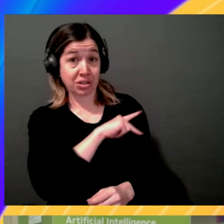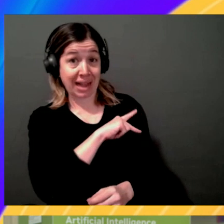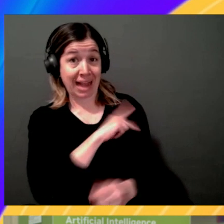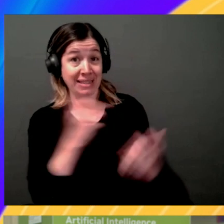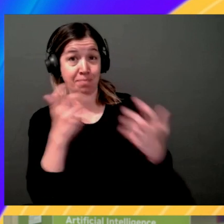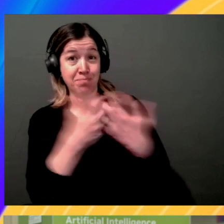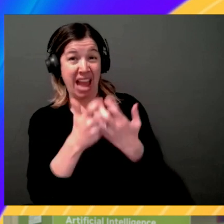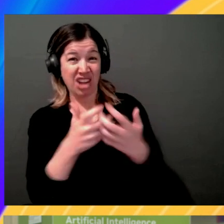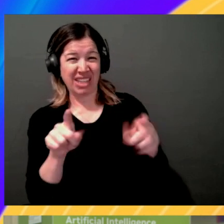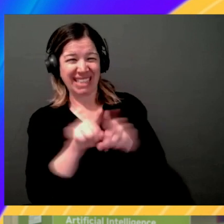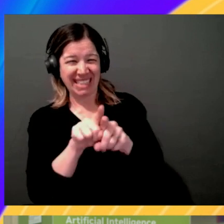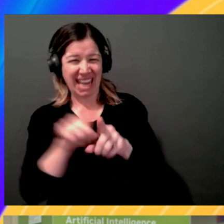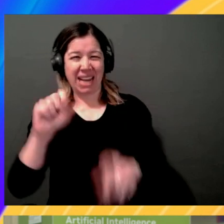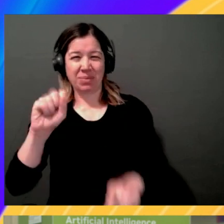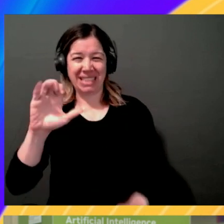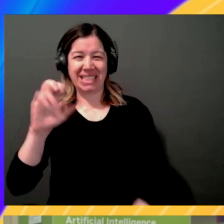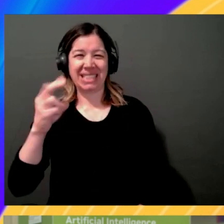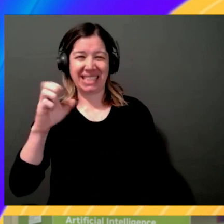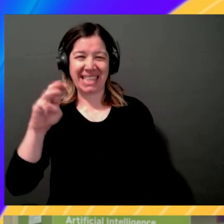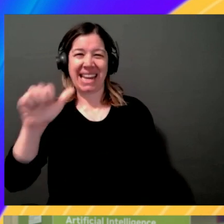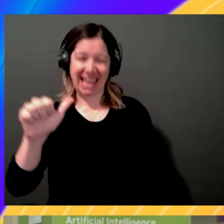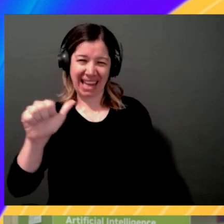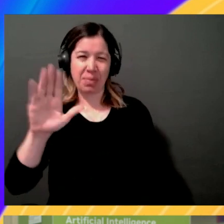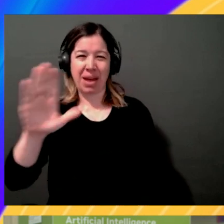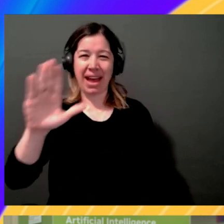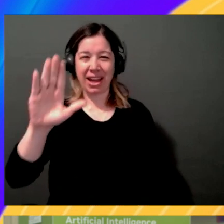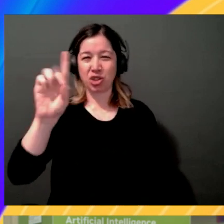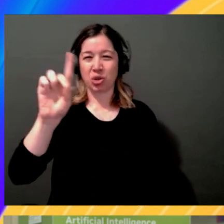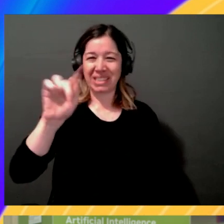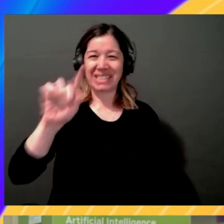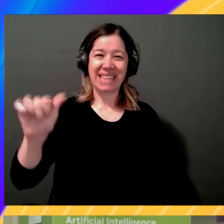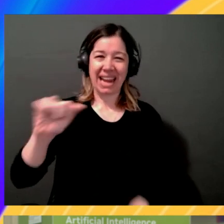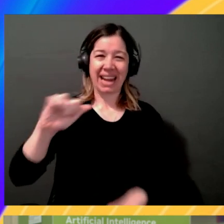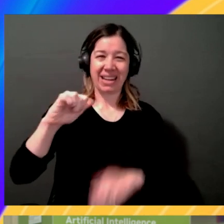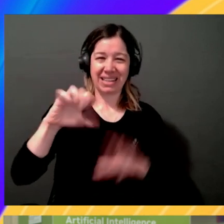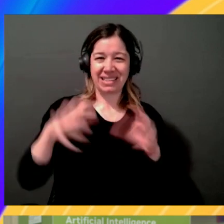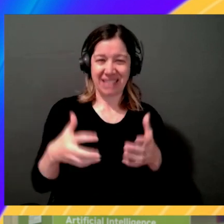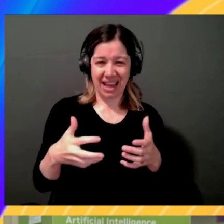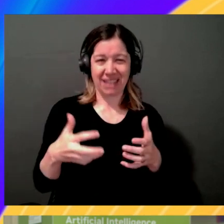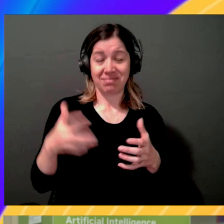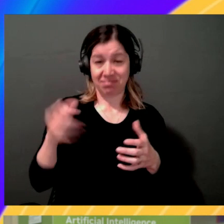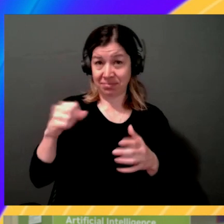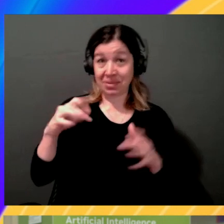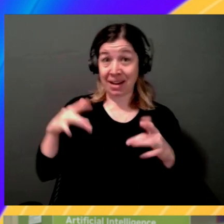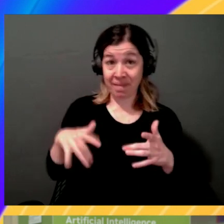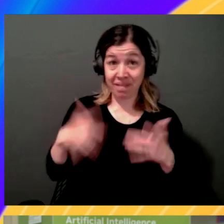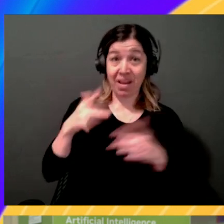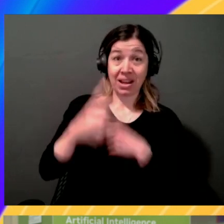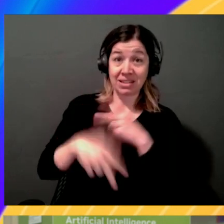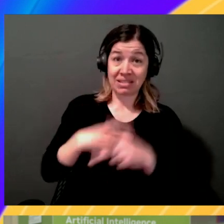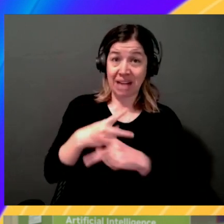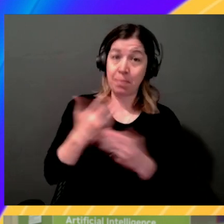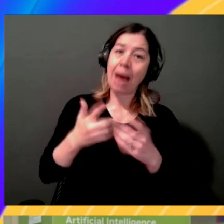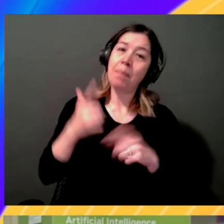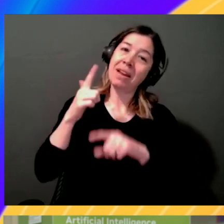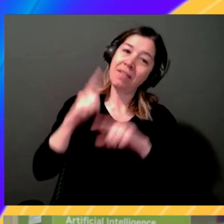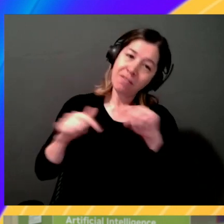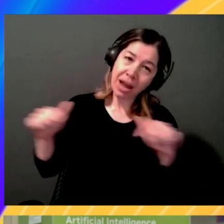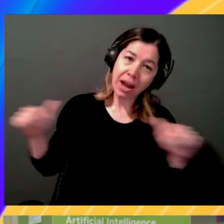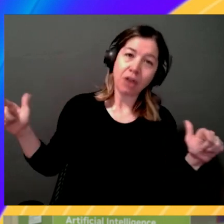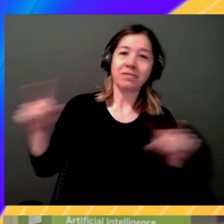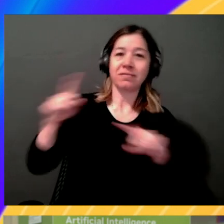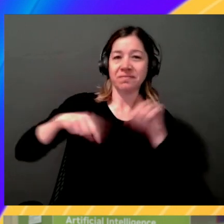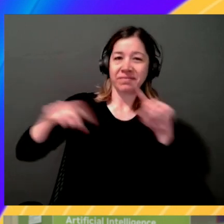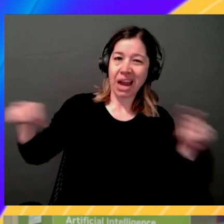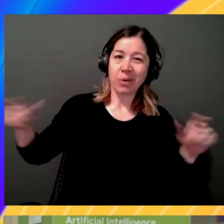contains. Exactly. Okay. Exactly. And, for us, like event type might be various interactions that we care about with the teacher. Perhaps they